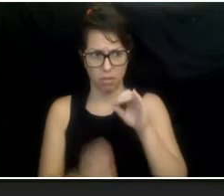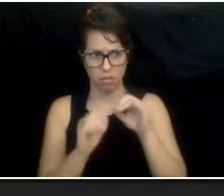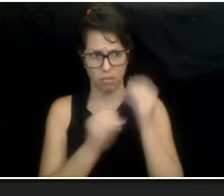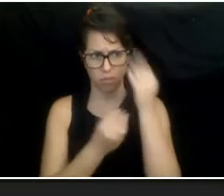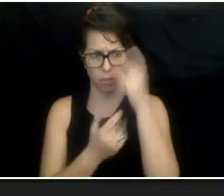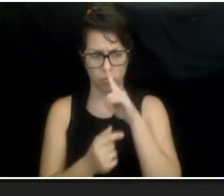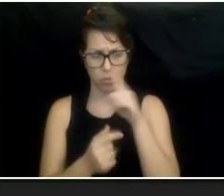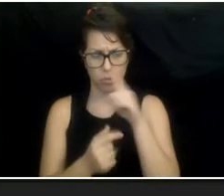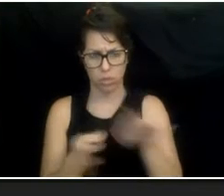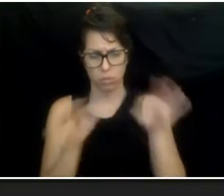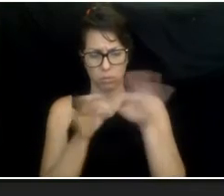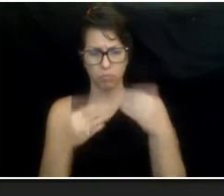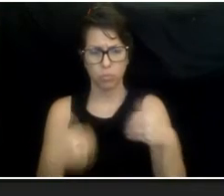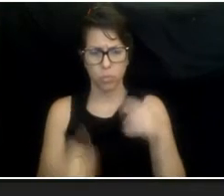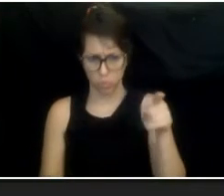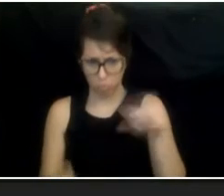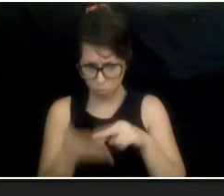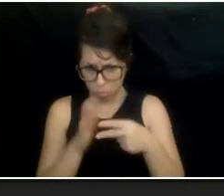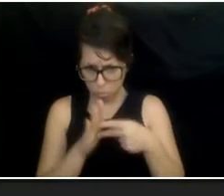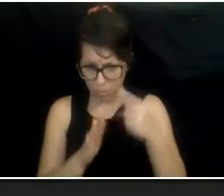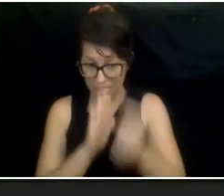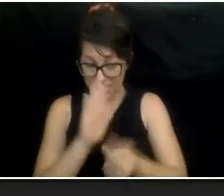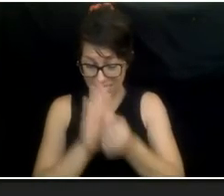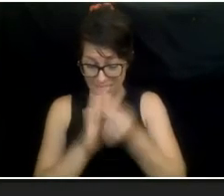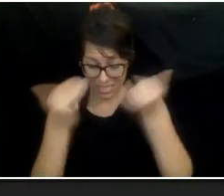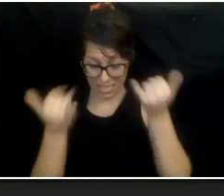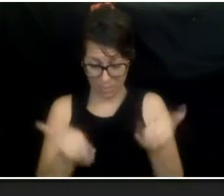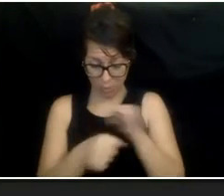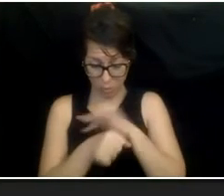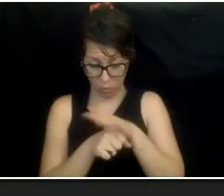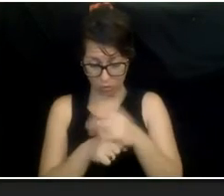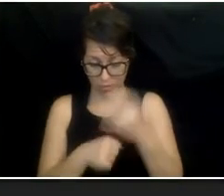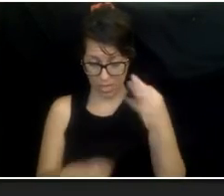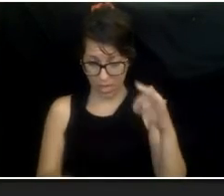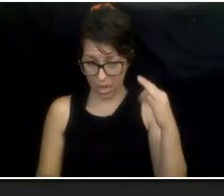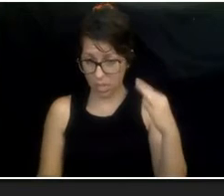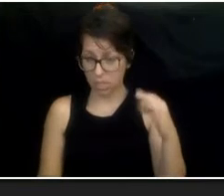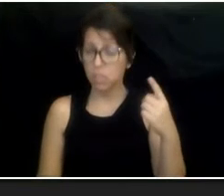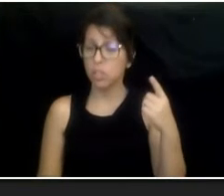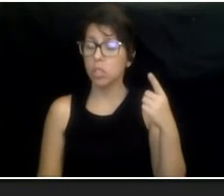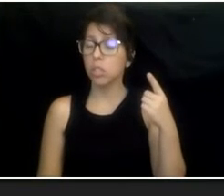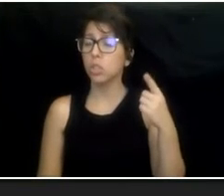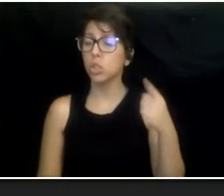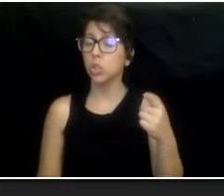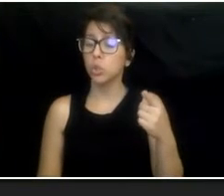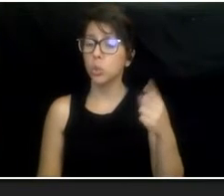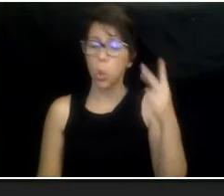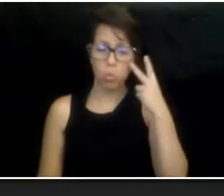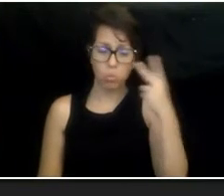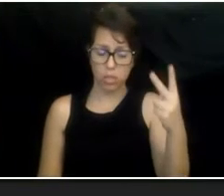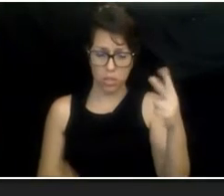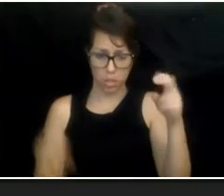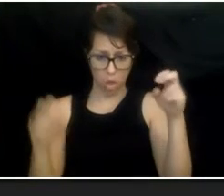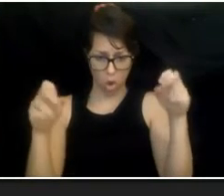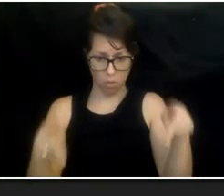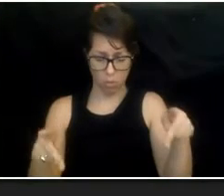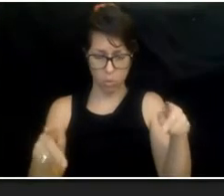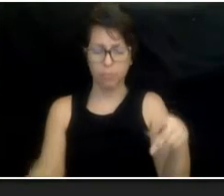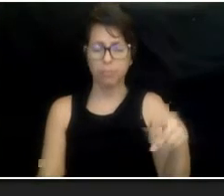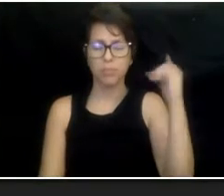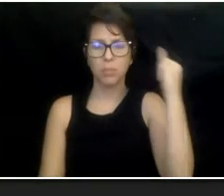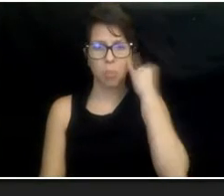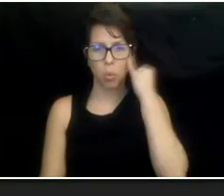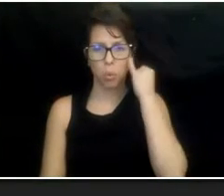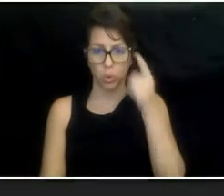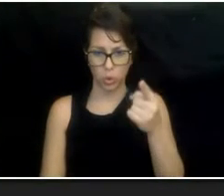family have to leave are you saying that there are housing opportunities that are available for them if they want to